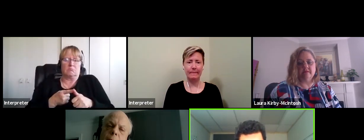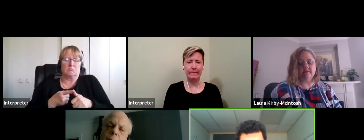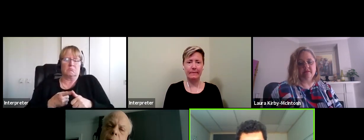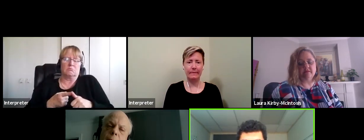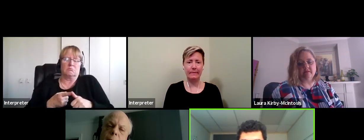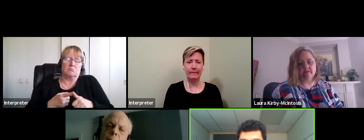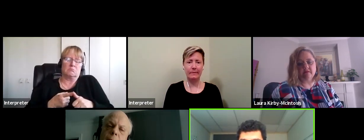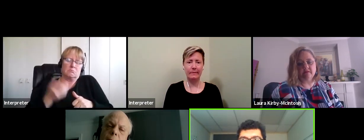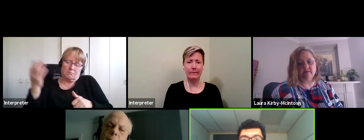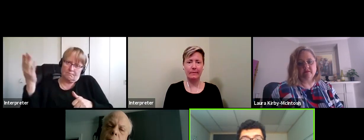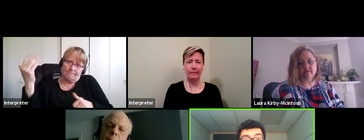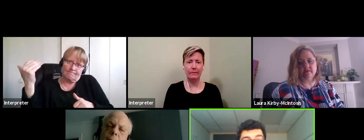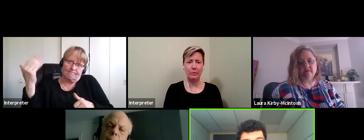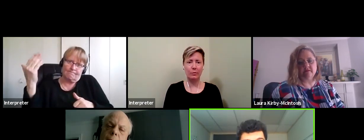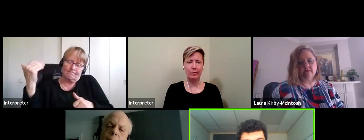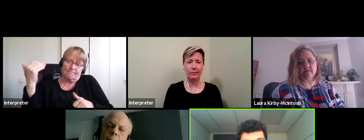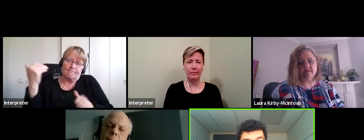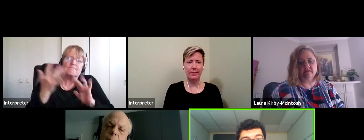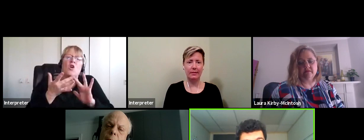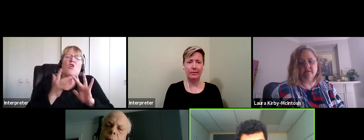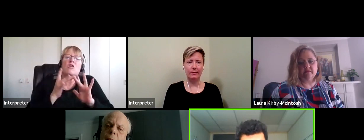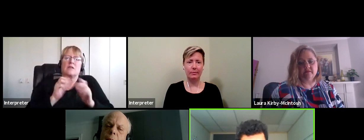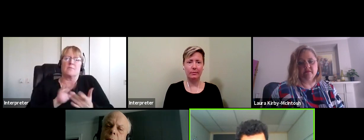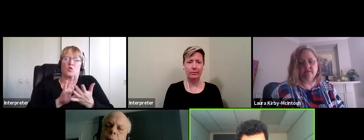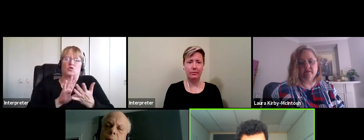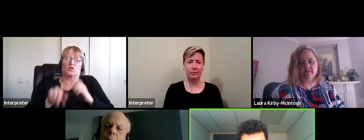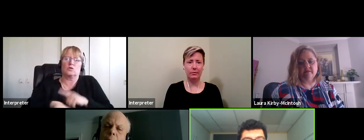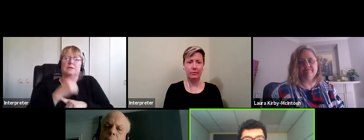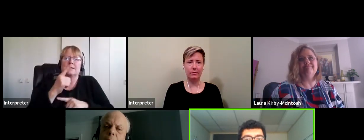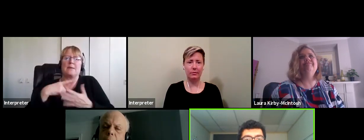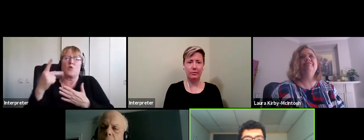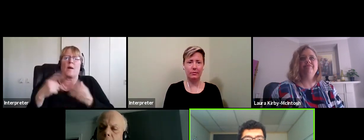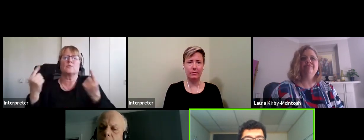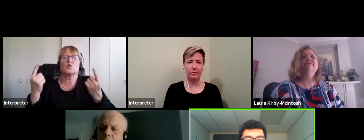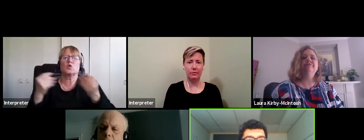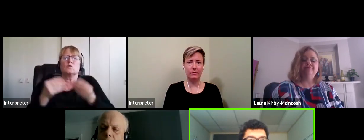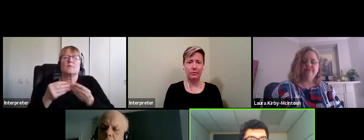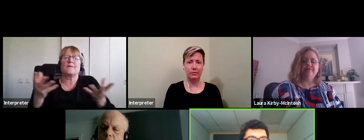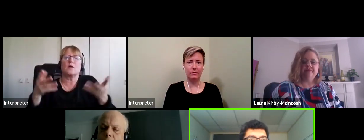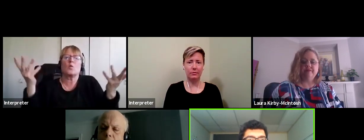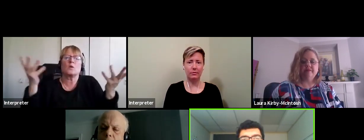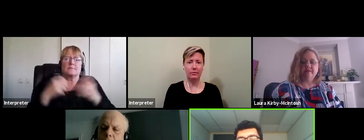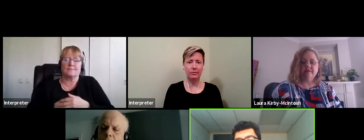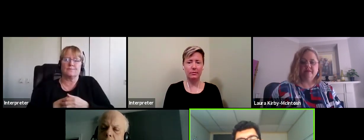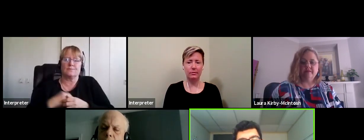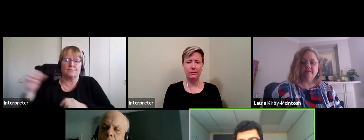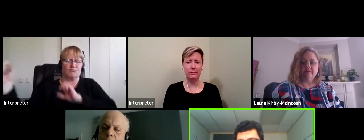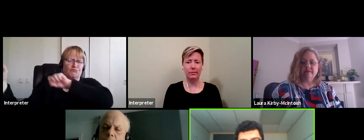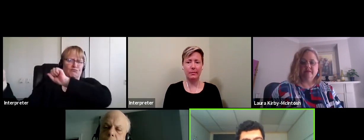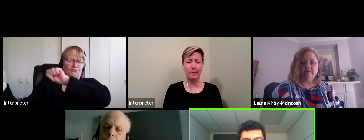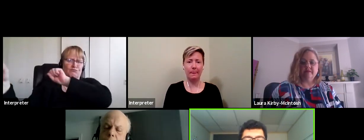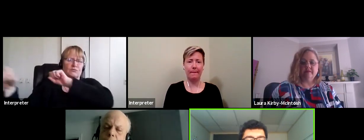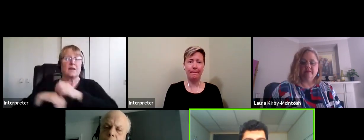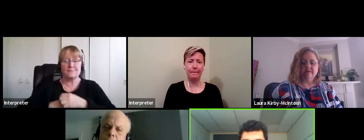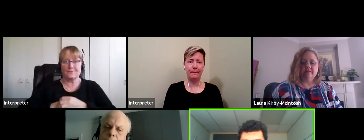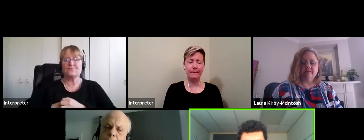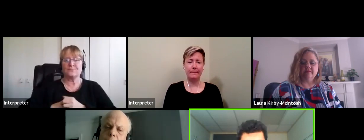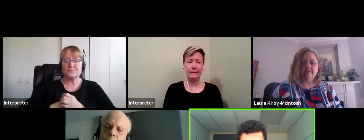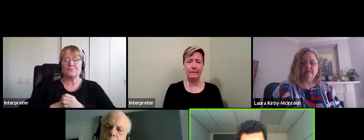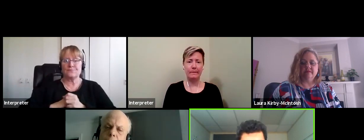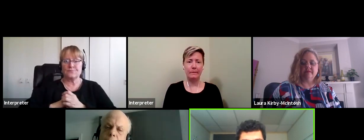thinking about sort of an online approach to day programs. All right, so and there are issues of